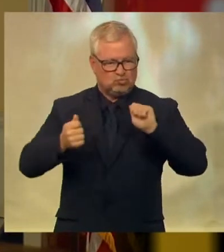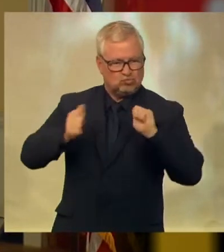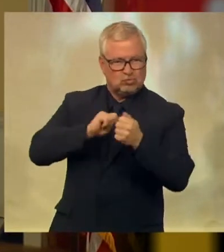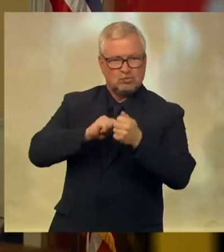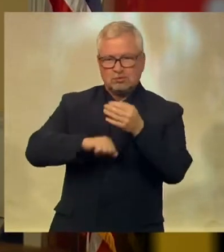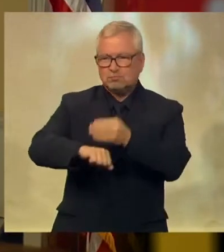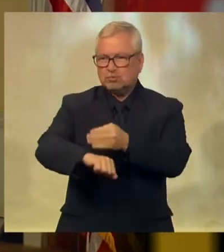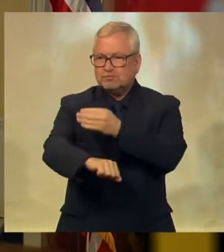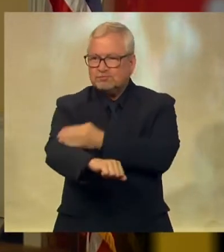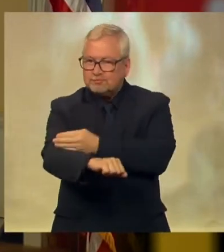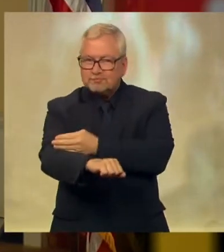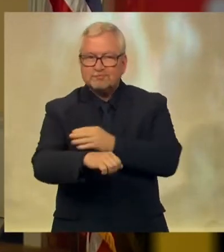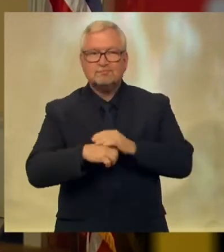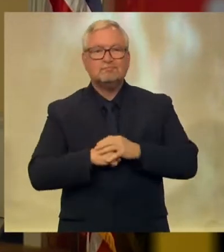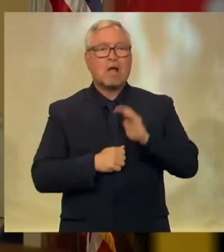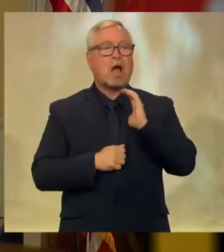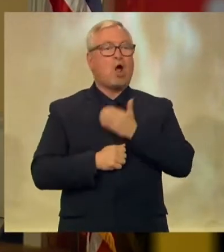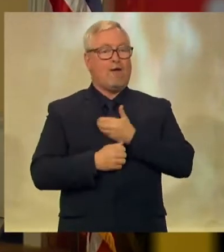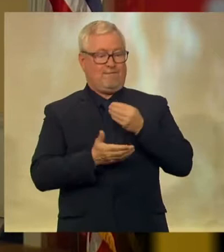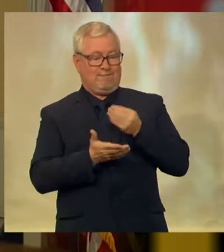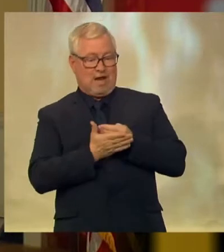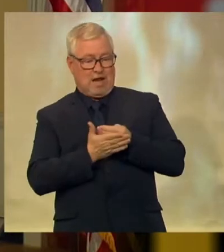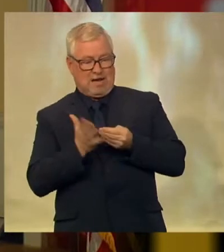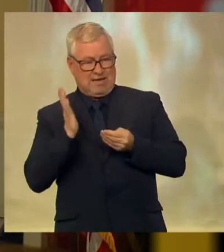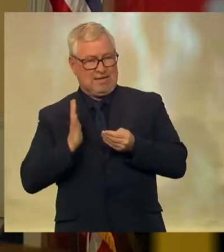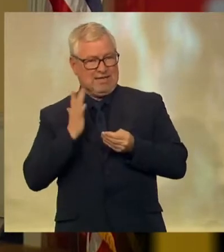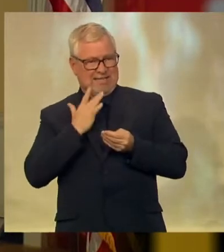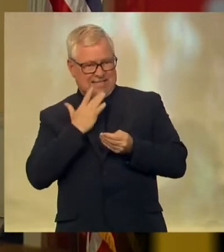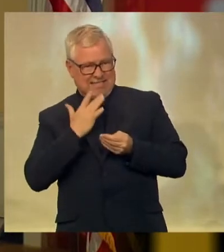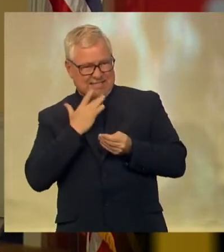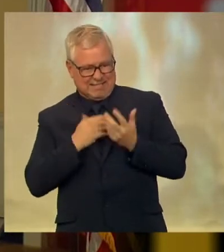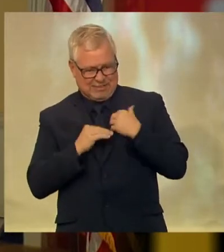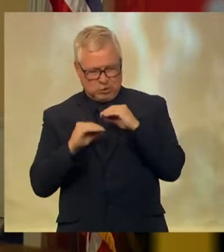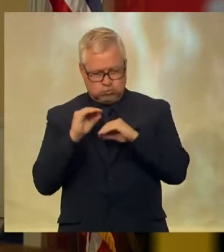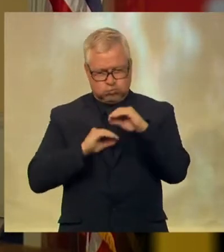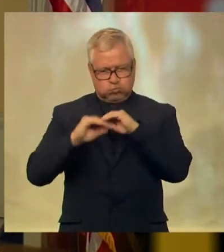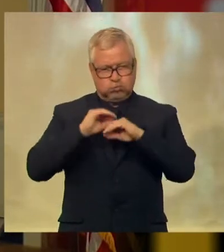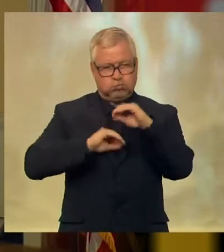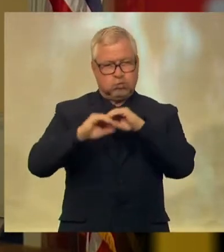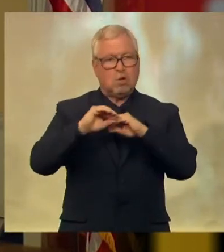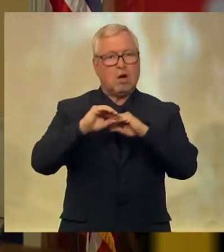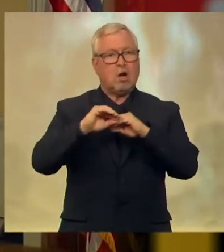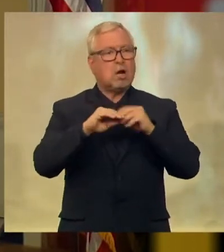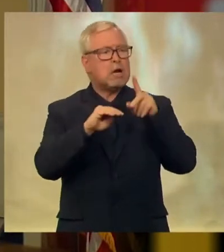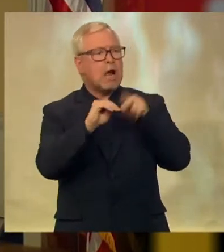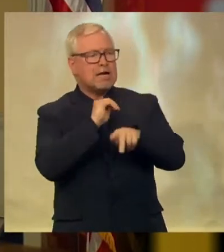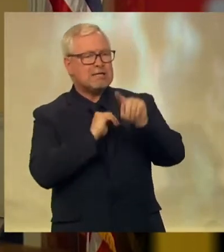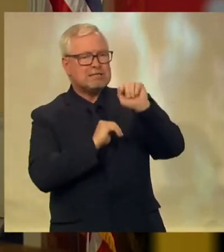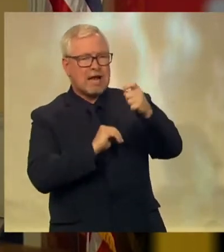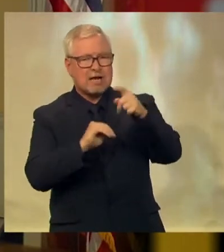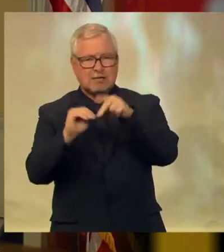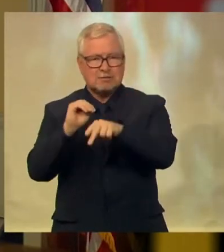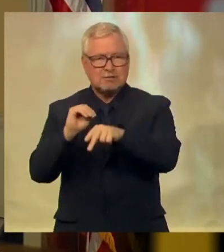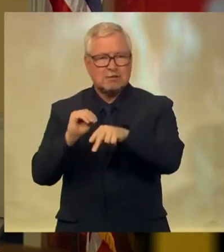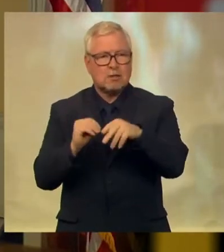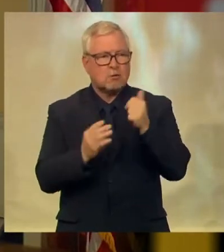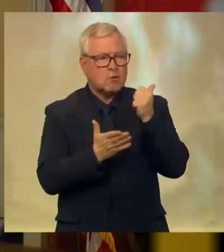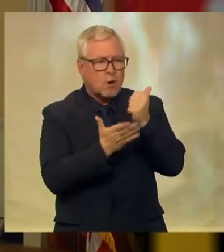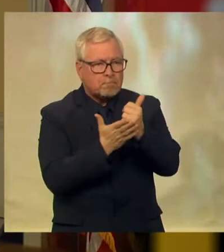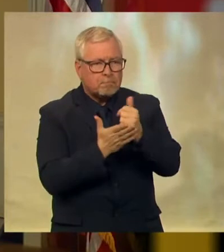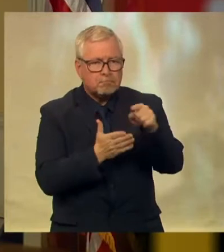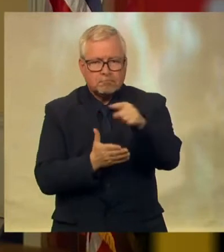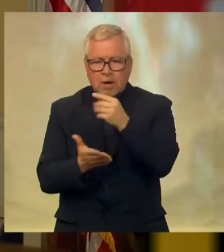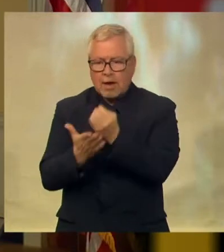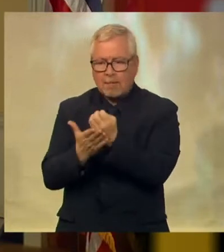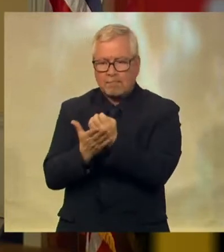fiscal challenges head on, easing the tax burden, and paving the way for historic economic growth and record job